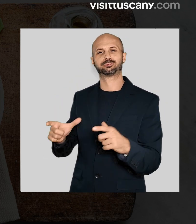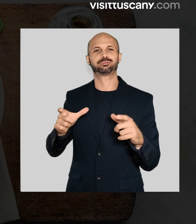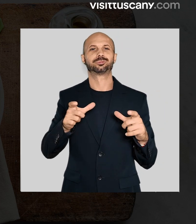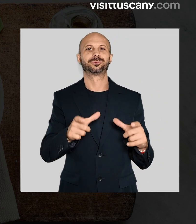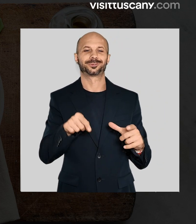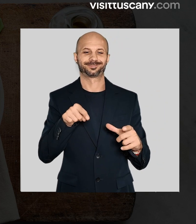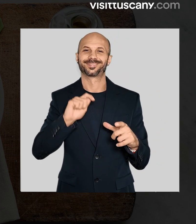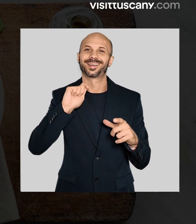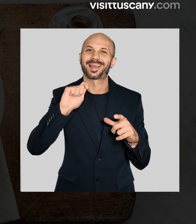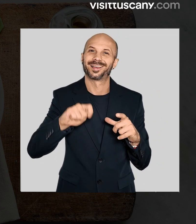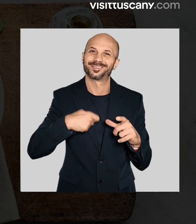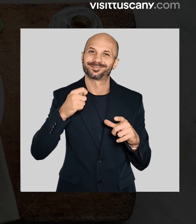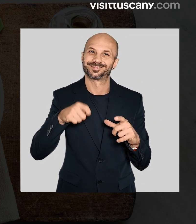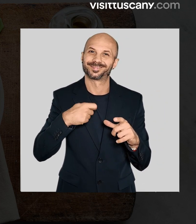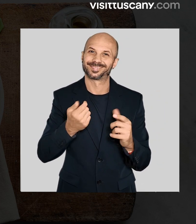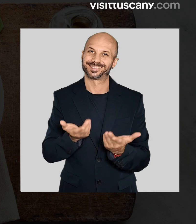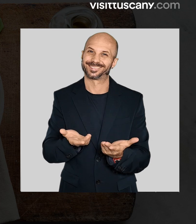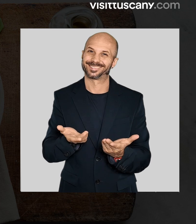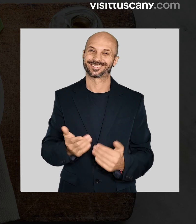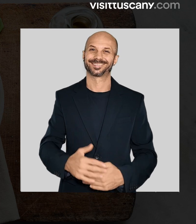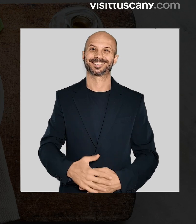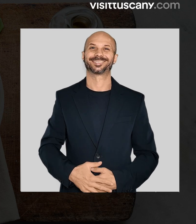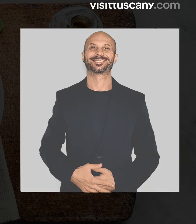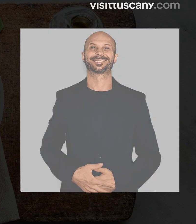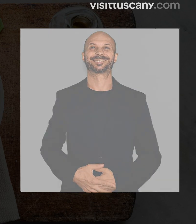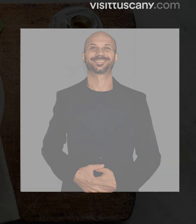Serve warm or at room temperature.